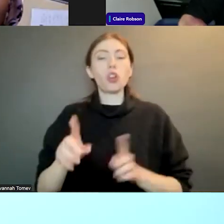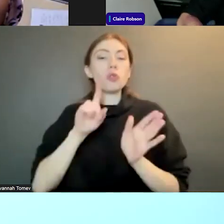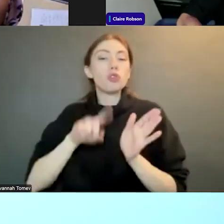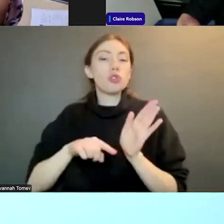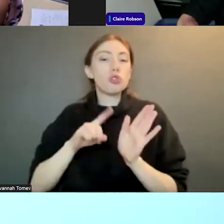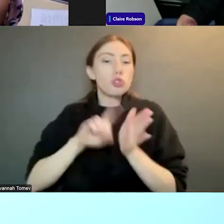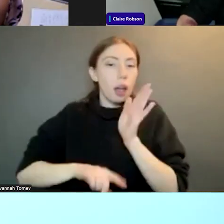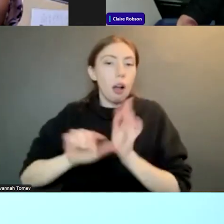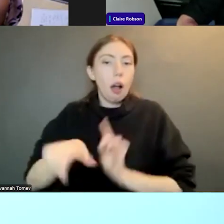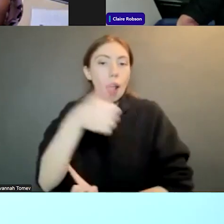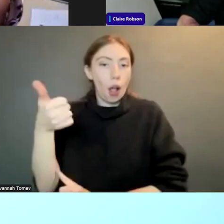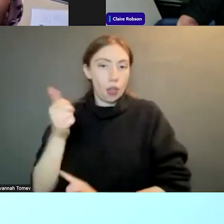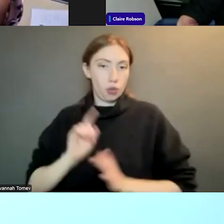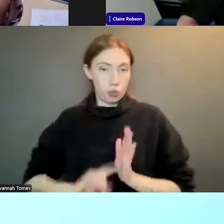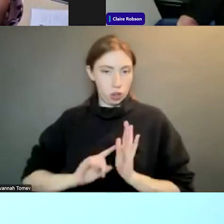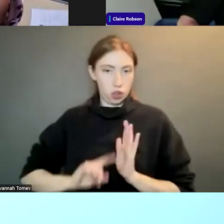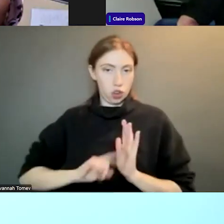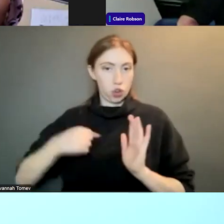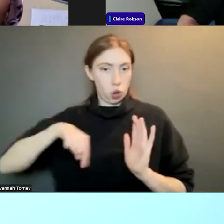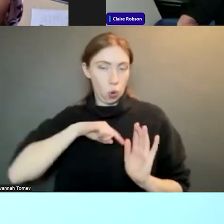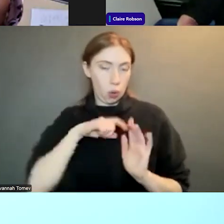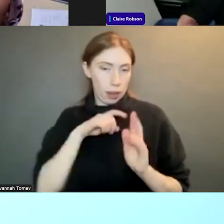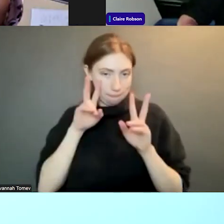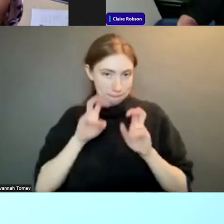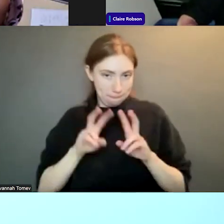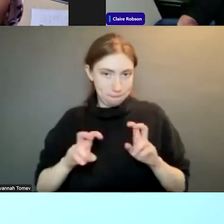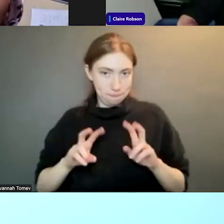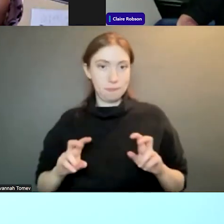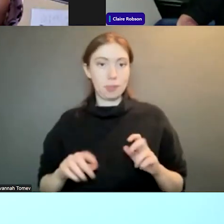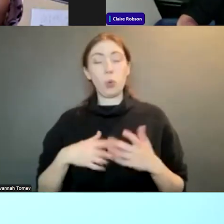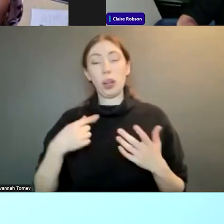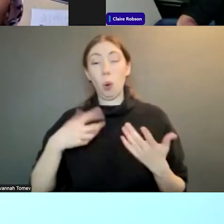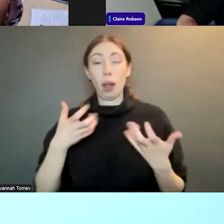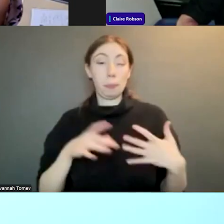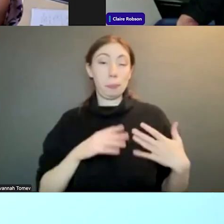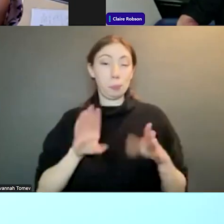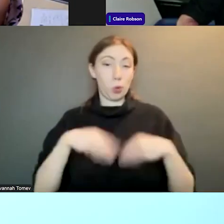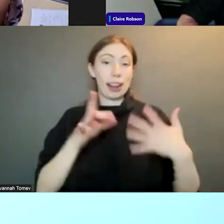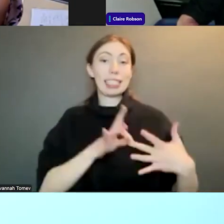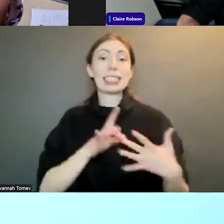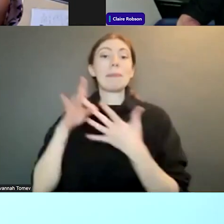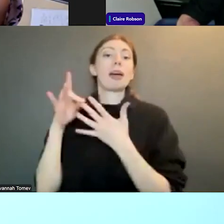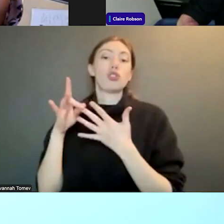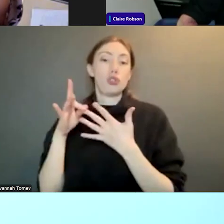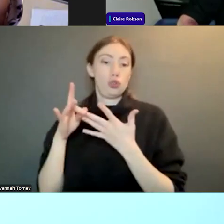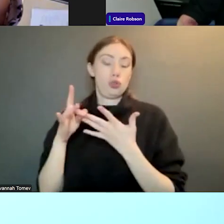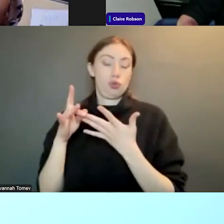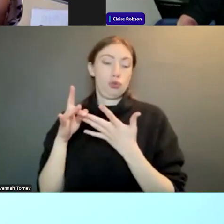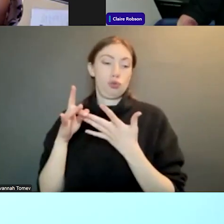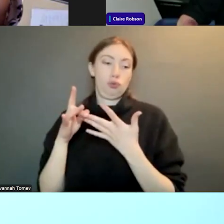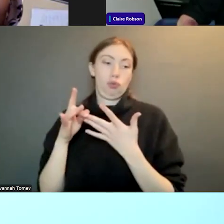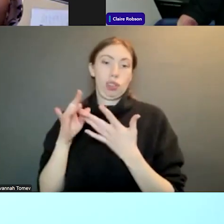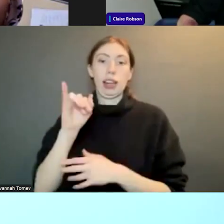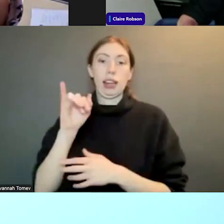together a special issue of a journal. So we have looked at some of those things, and